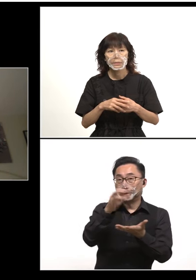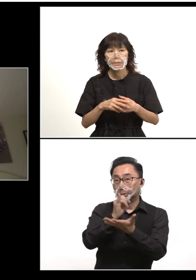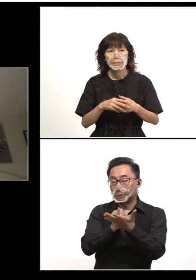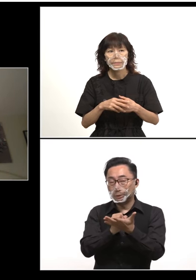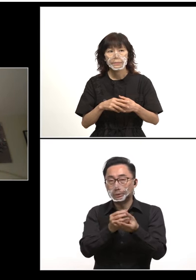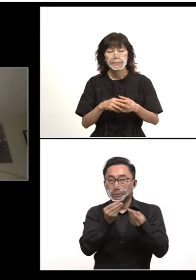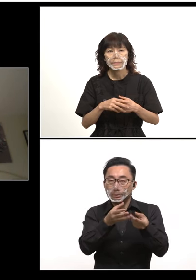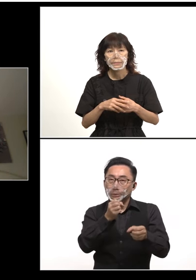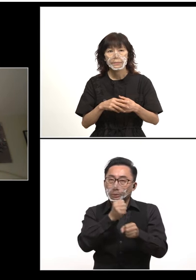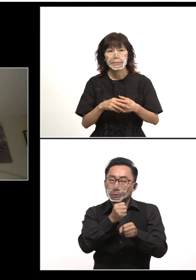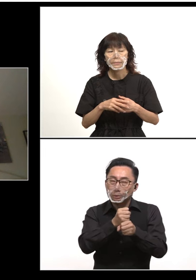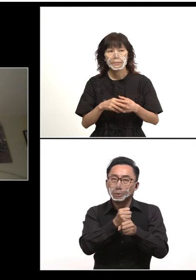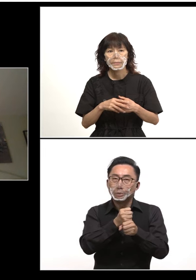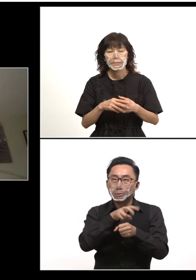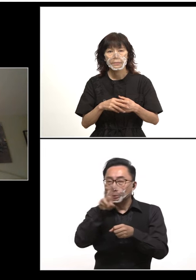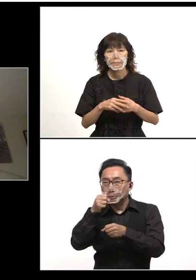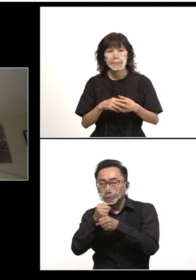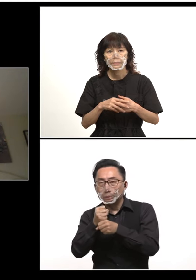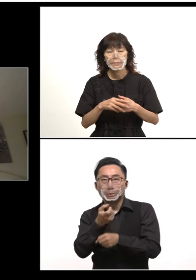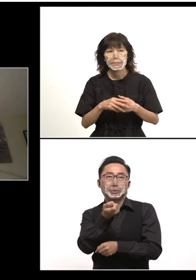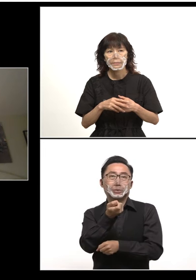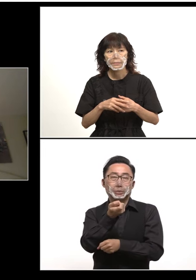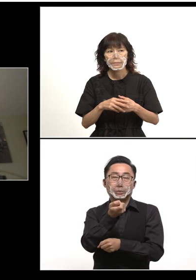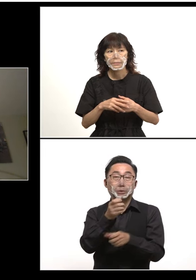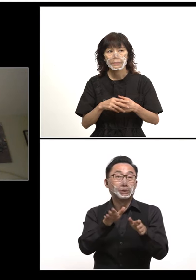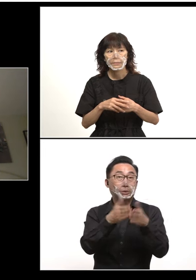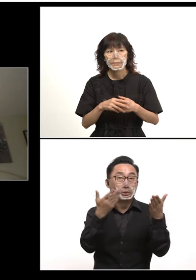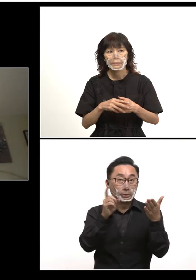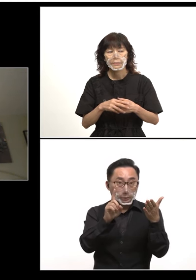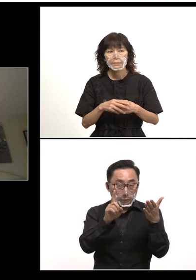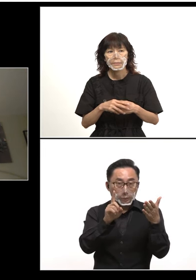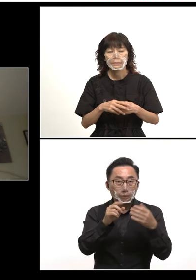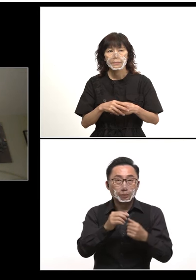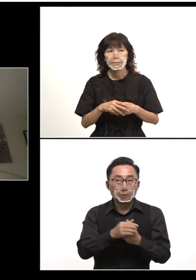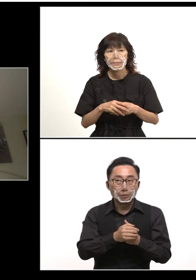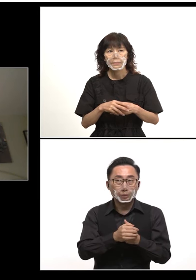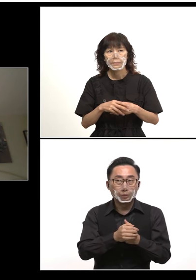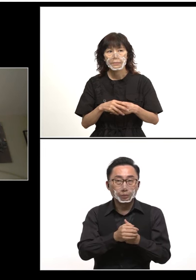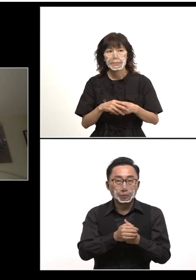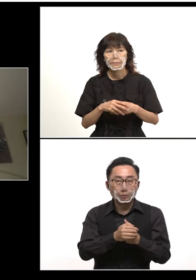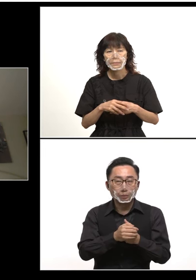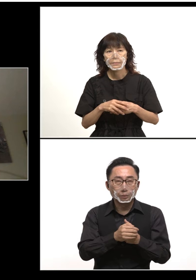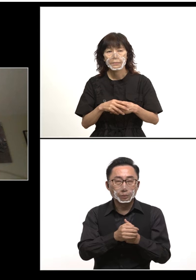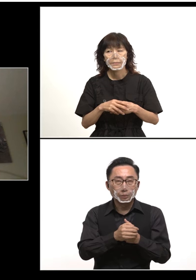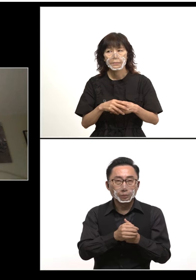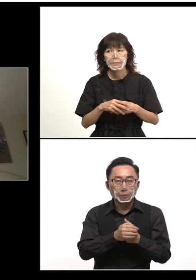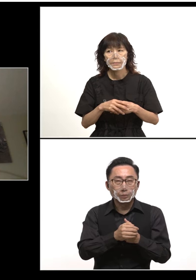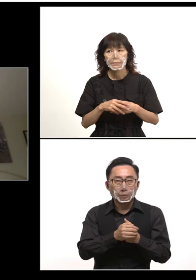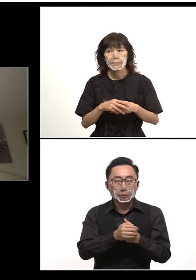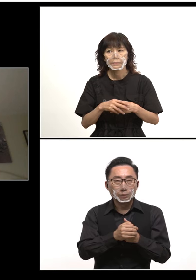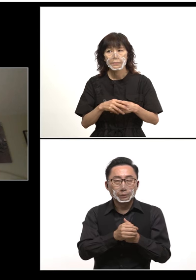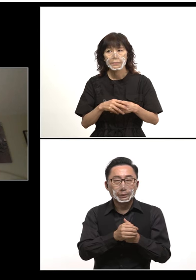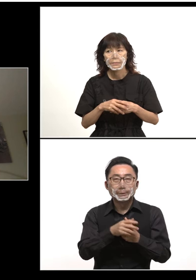So what we try to do is the initial part of the course is a real taster, a real light touch, just aiming